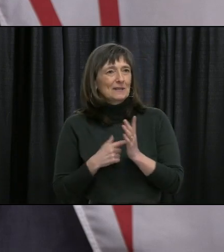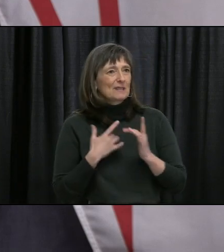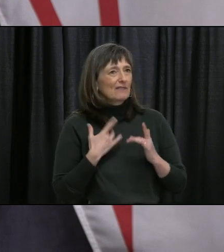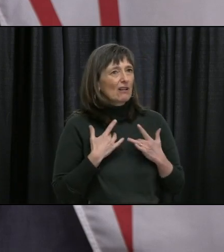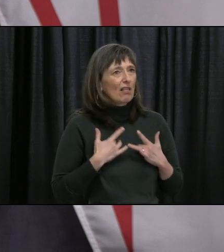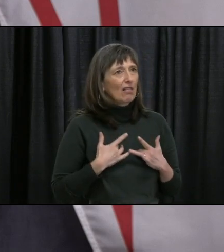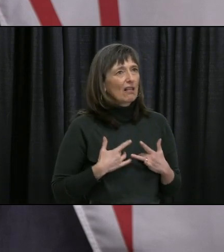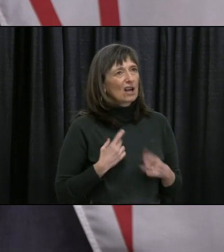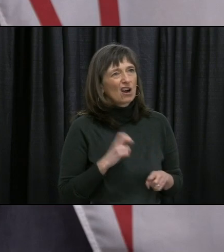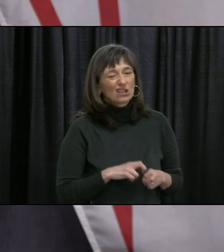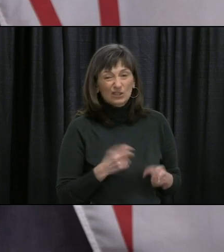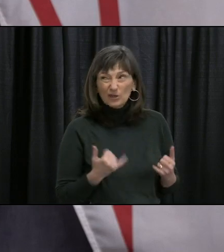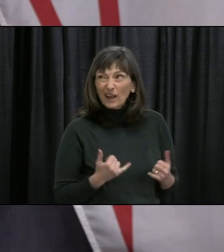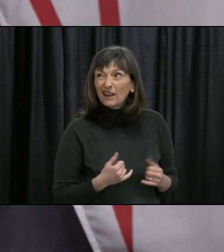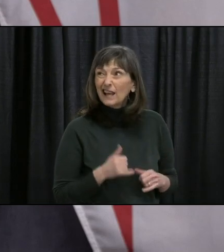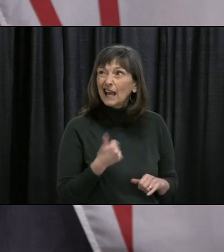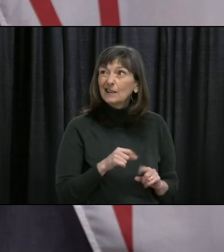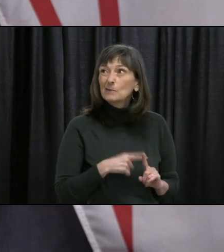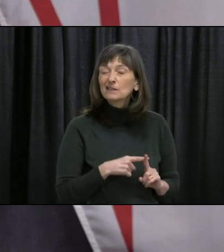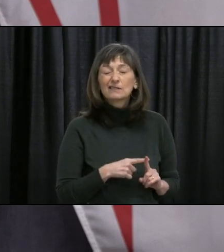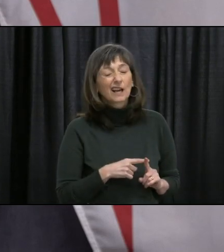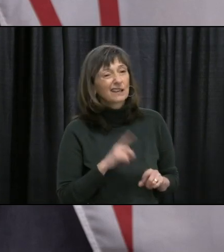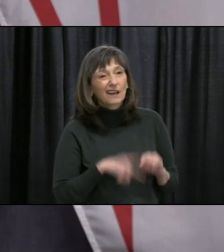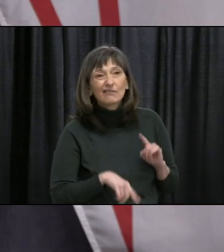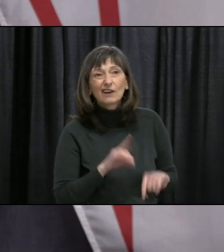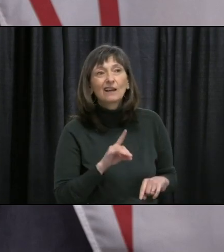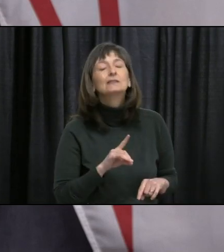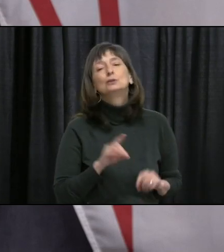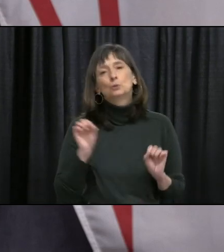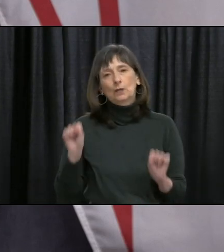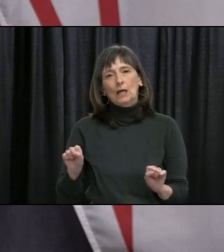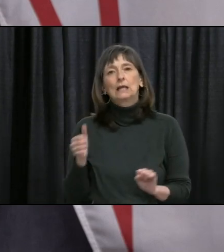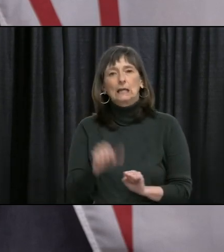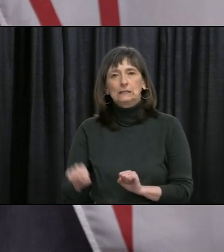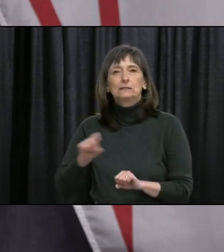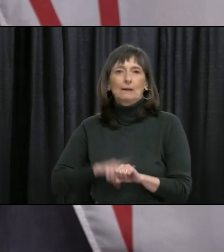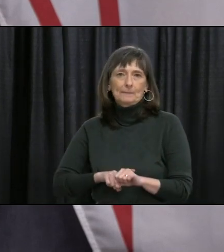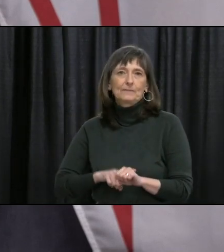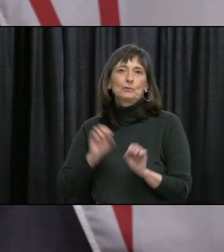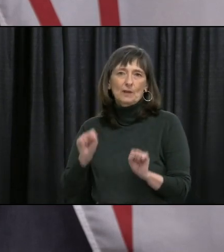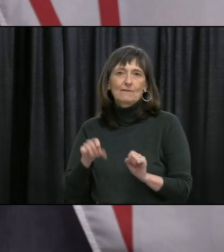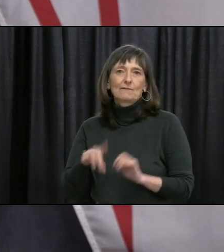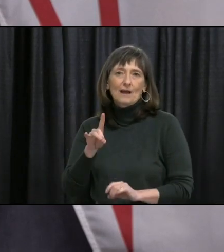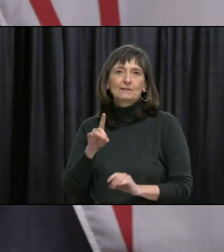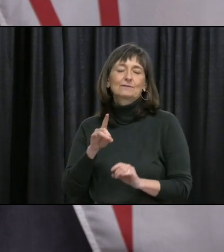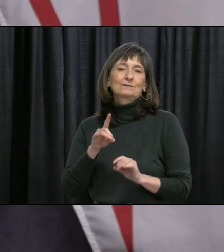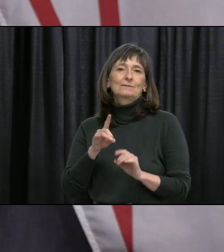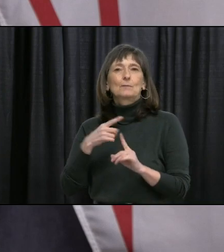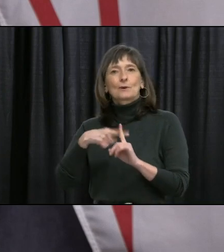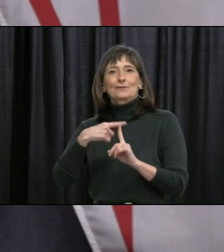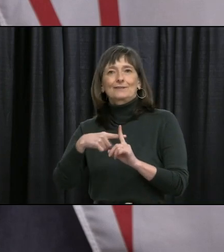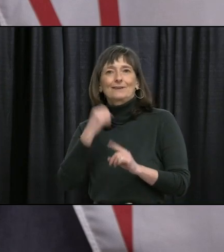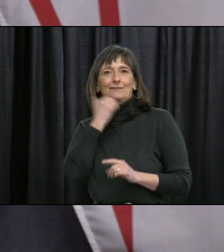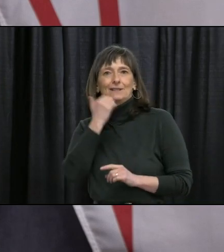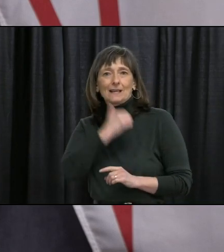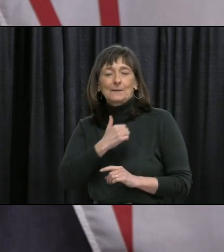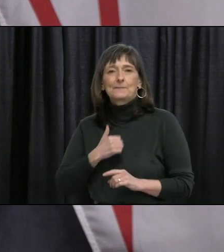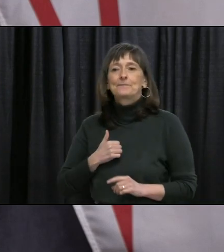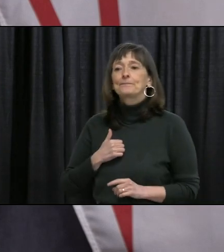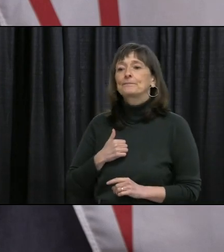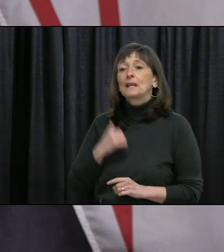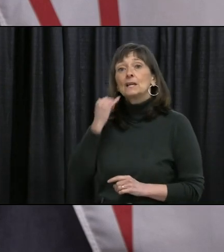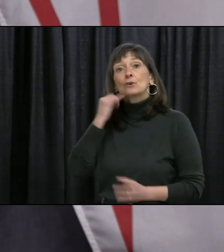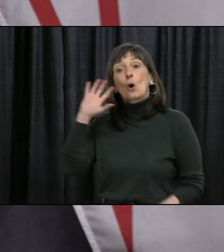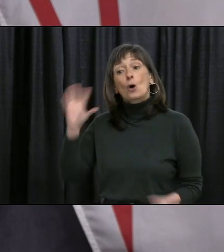them. As a recap for those who may have just joined, we have no new cases since yesterday's media availability, and the total number